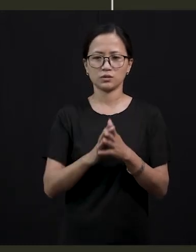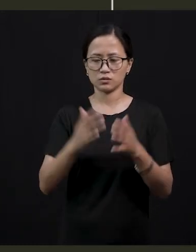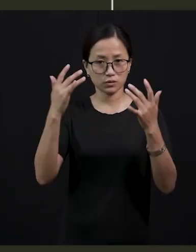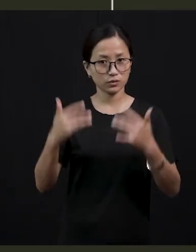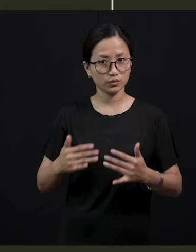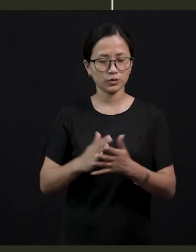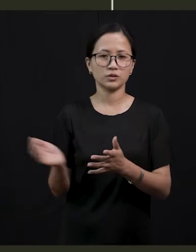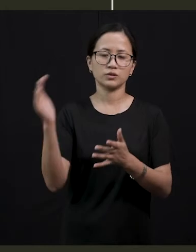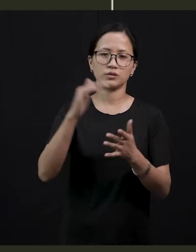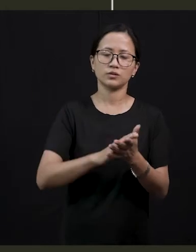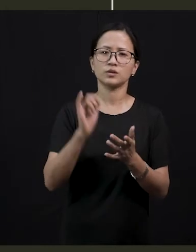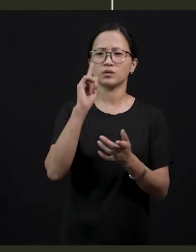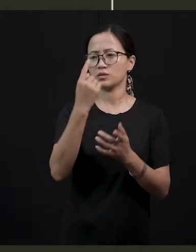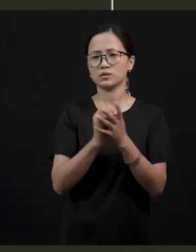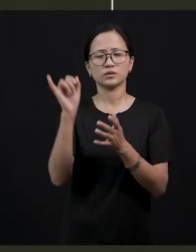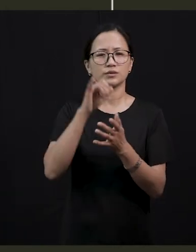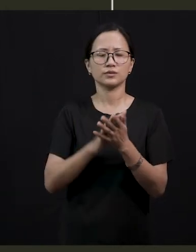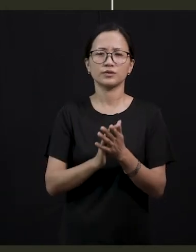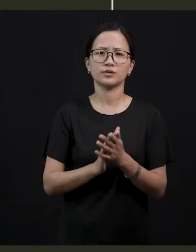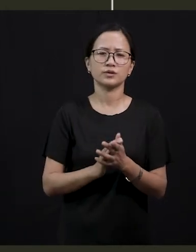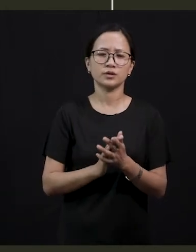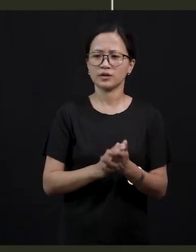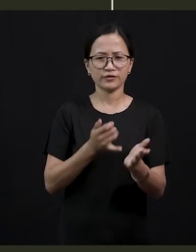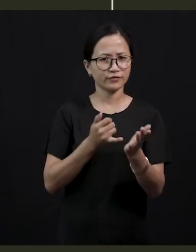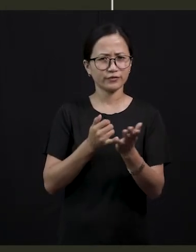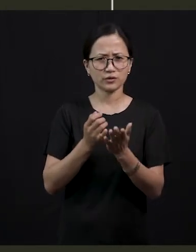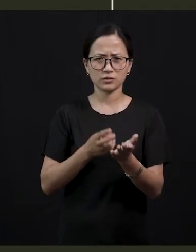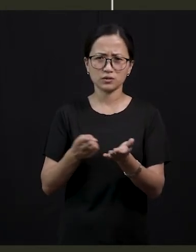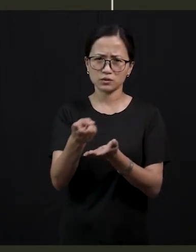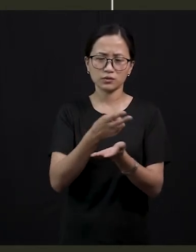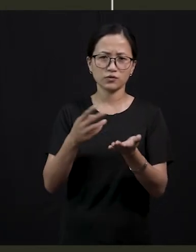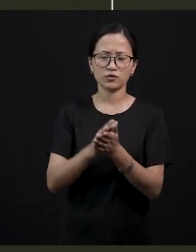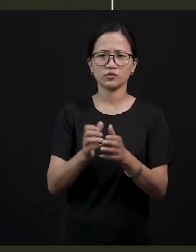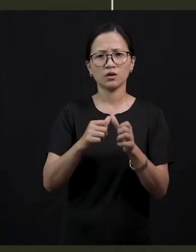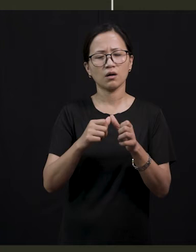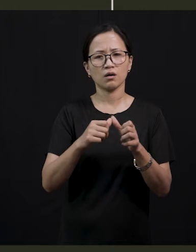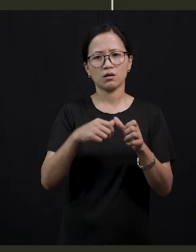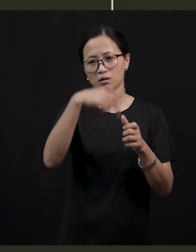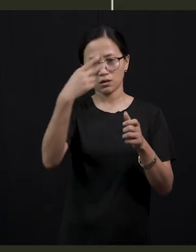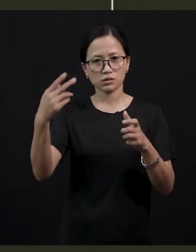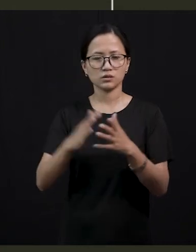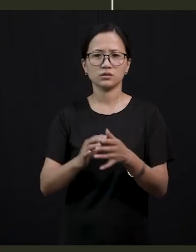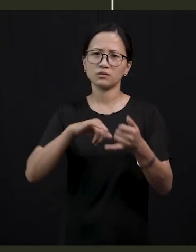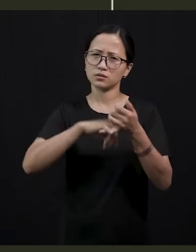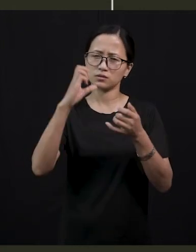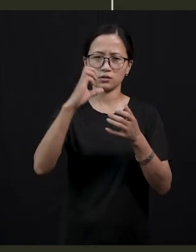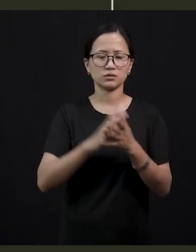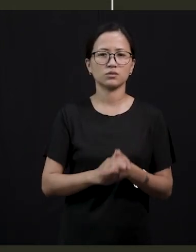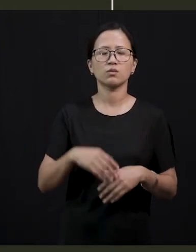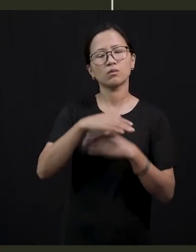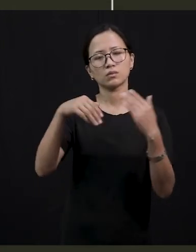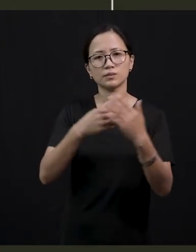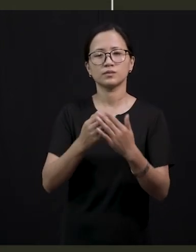then 1/6 people coming from field of art, science, literature. So there are times in the parliament that we hear that,